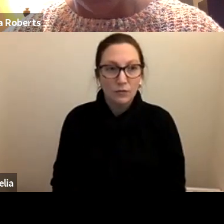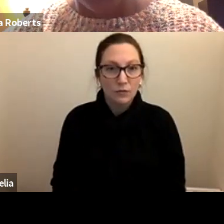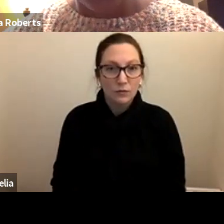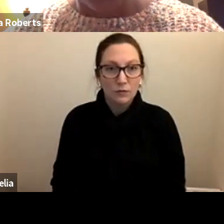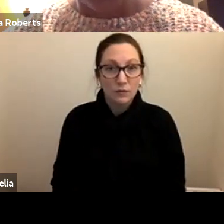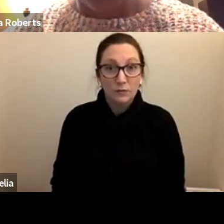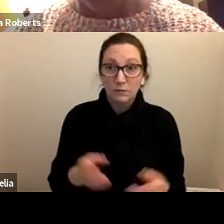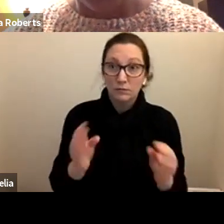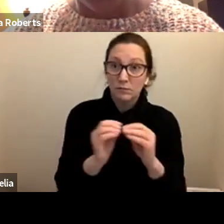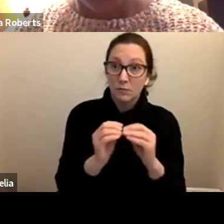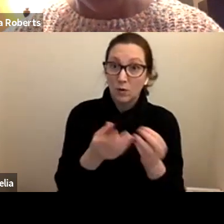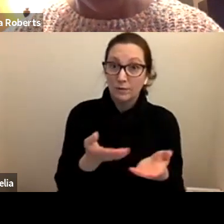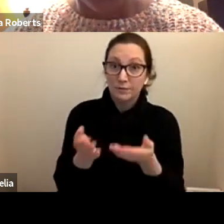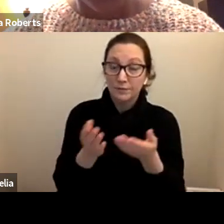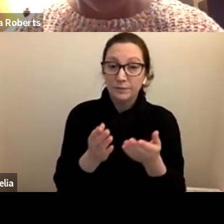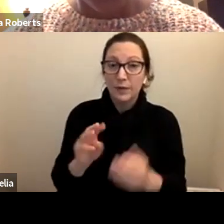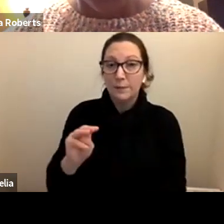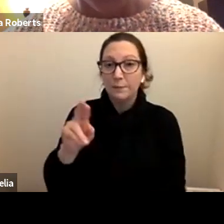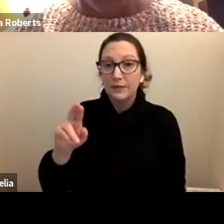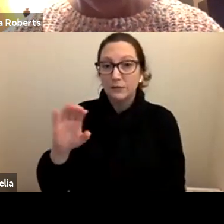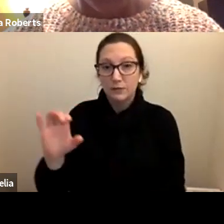Anyone else? My assumption is that